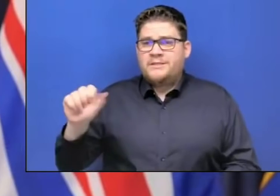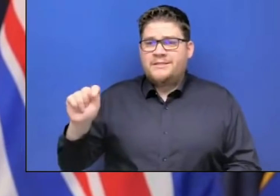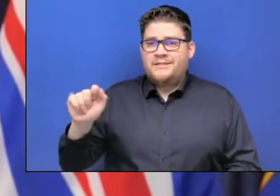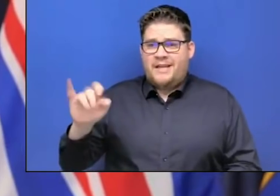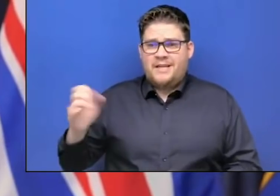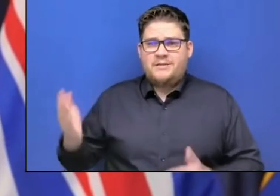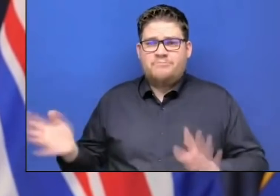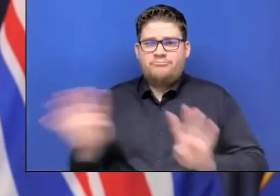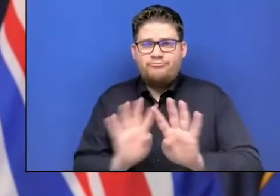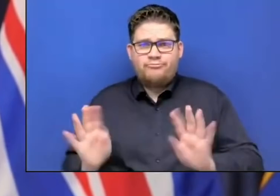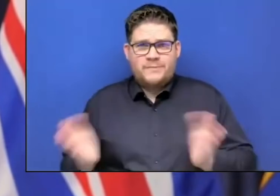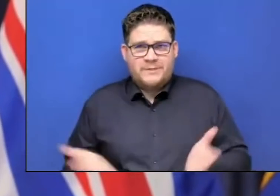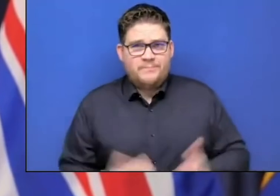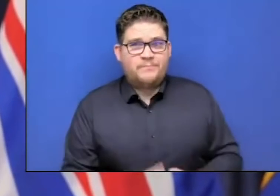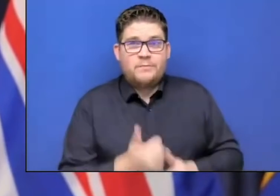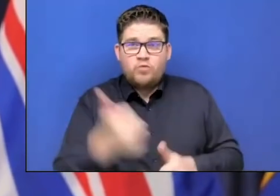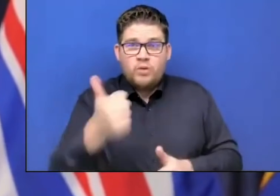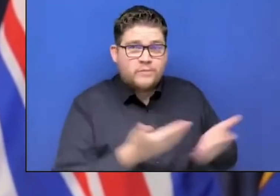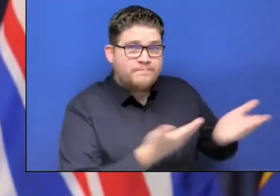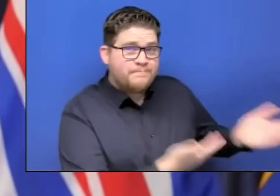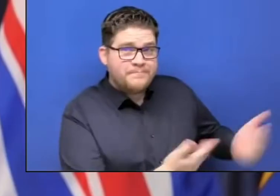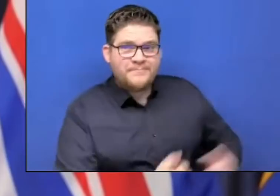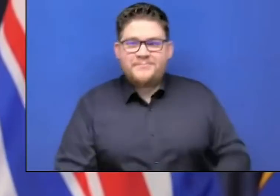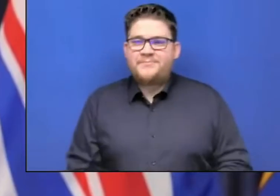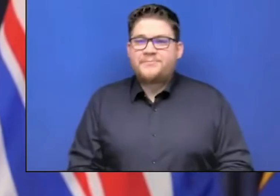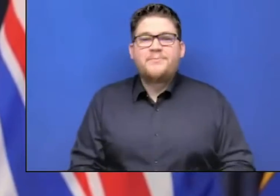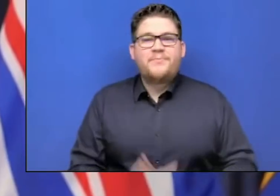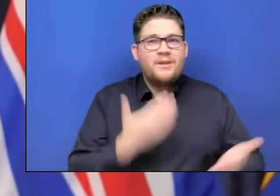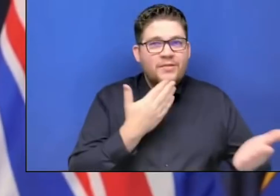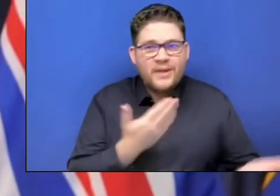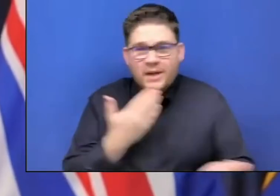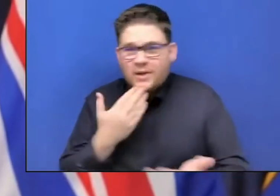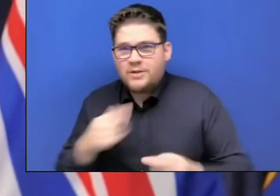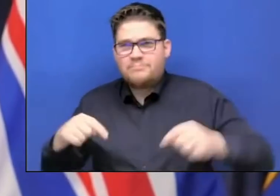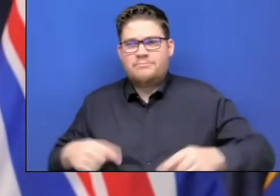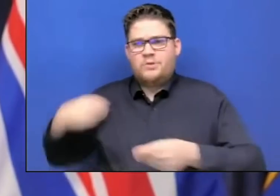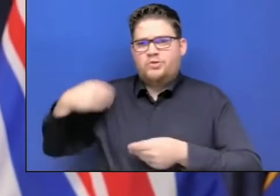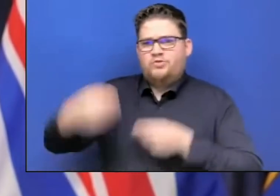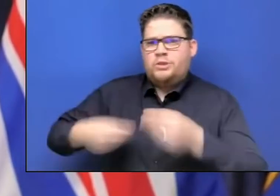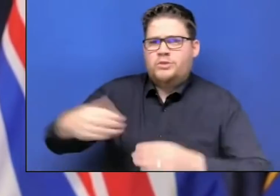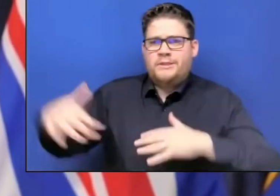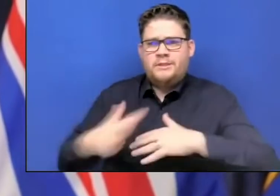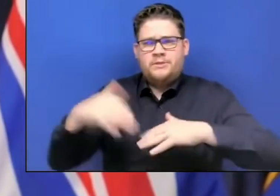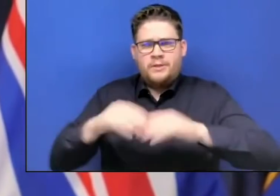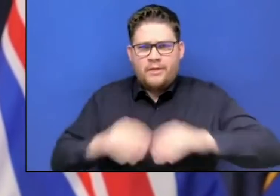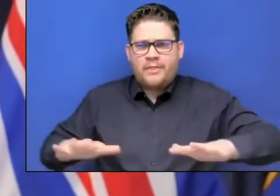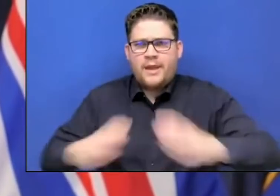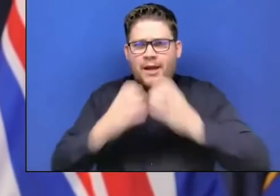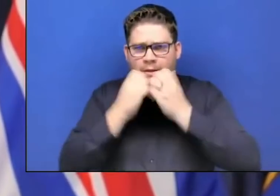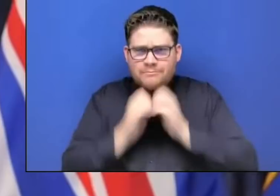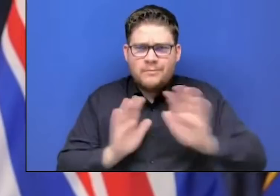Great, thank you very much. And as you know, we are here assembled on the traditional territory of the Lekwungen-speaking people, the Esquimalt and Songhees